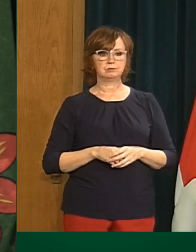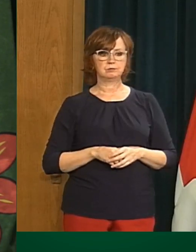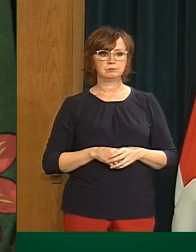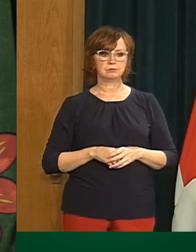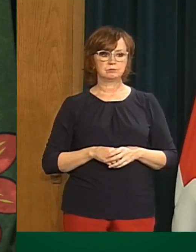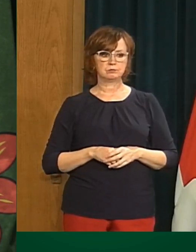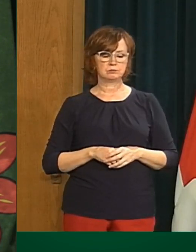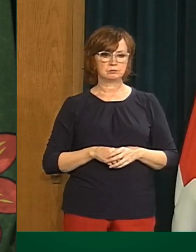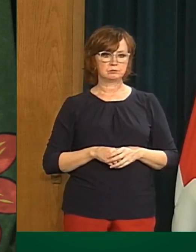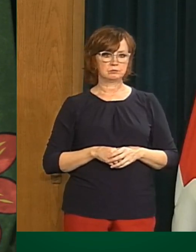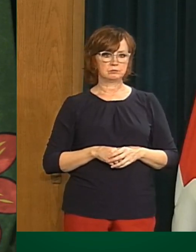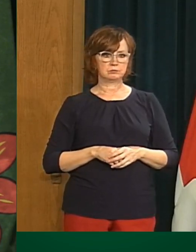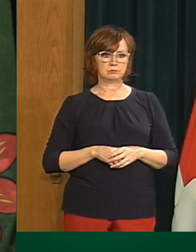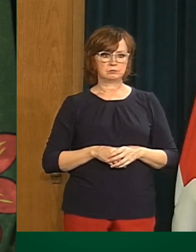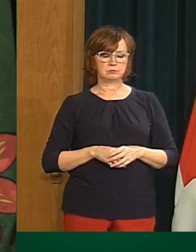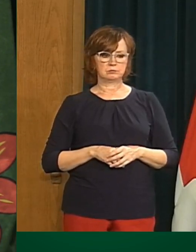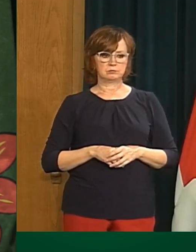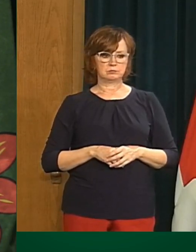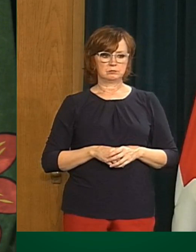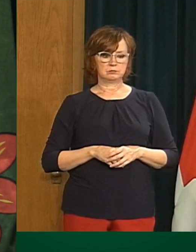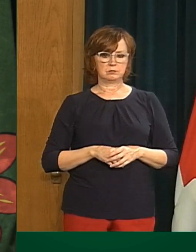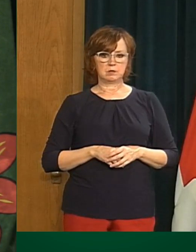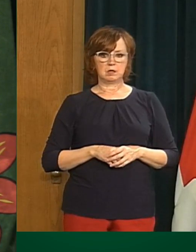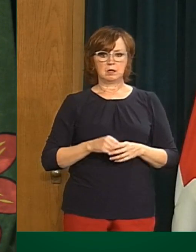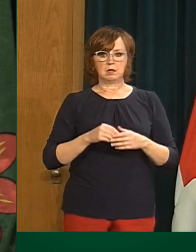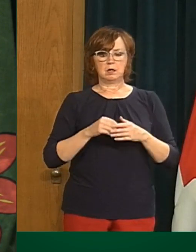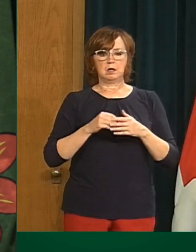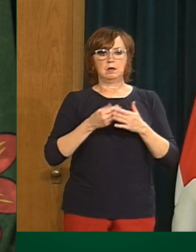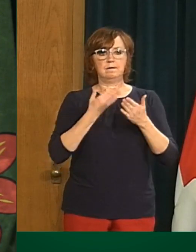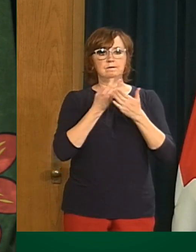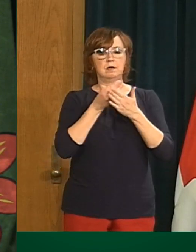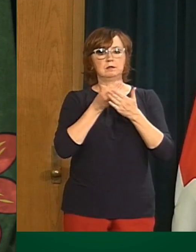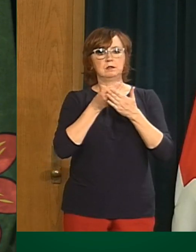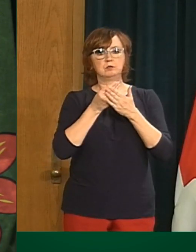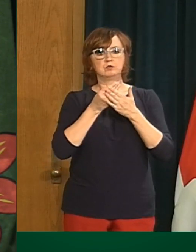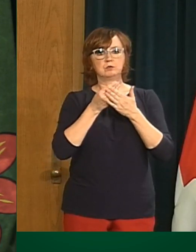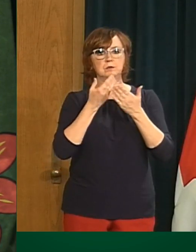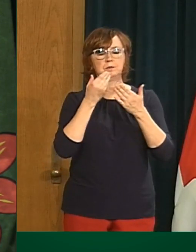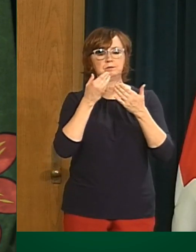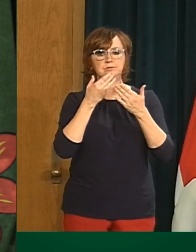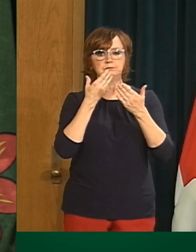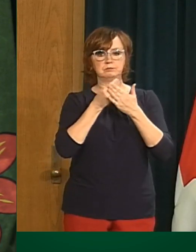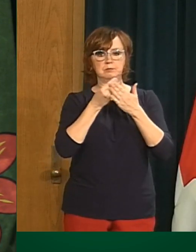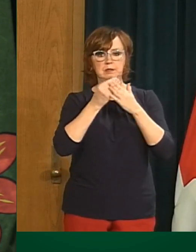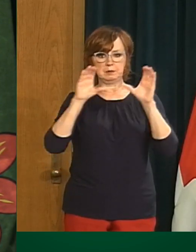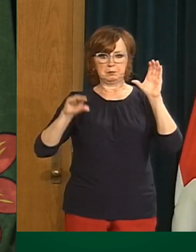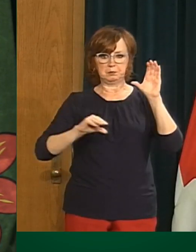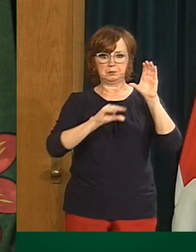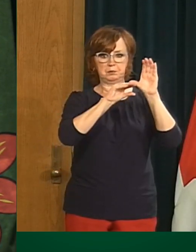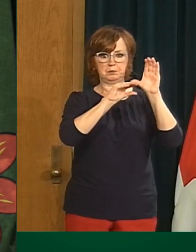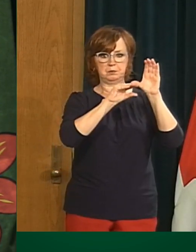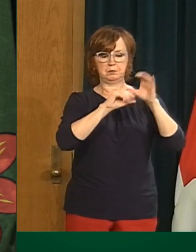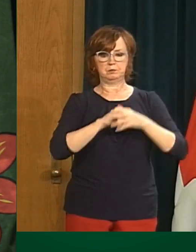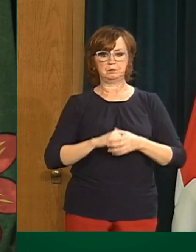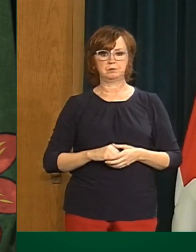subsidies that we have in place to ensure that they're meeting today's current need. You have a follow-up, Adriana?